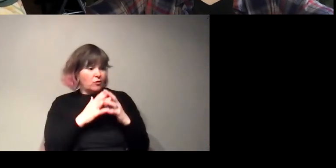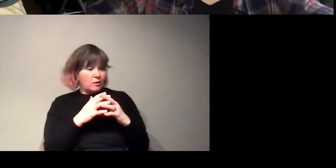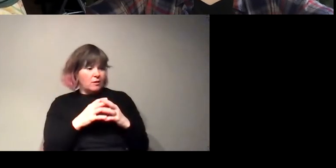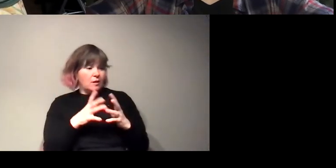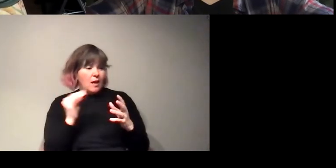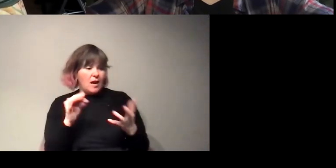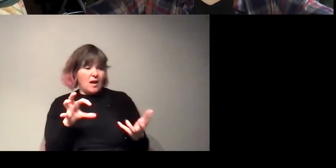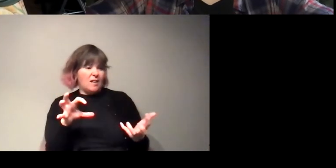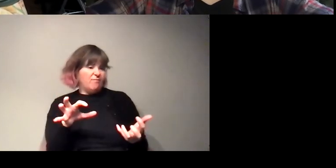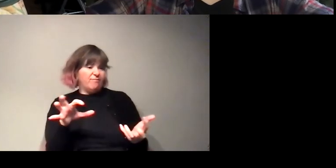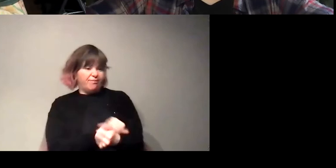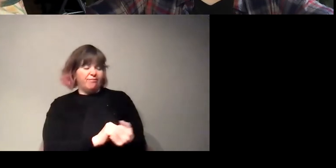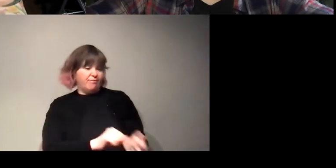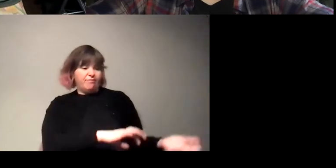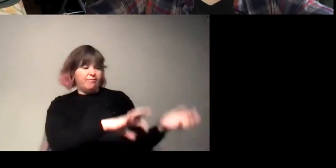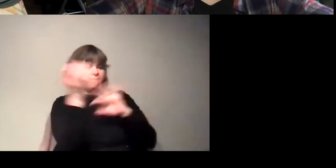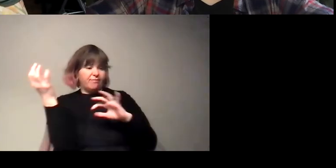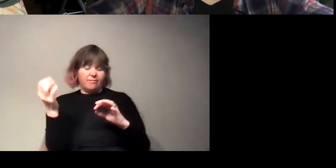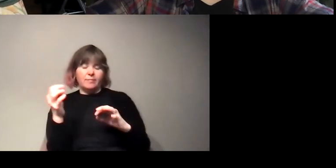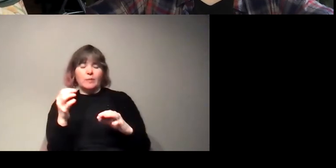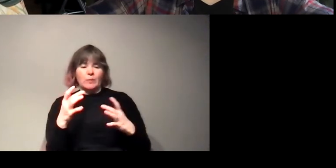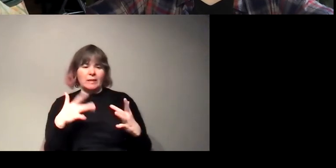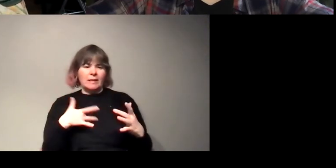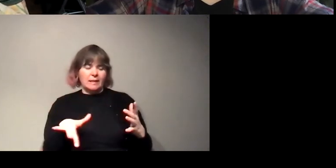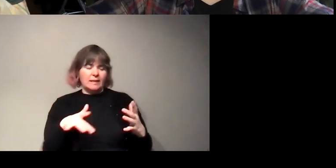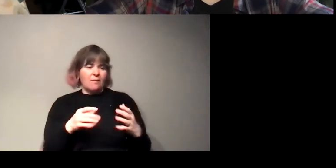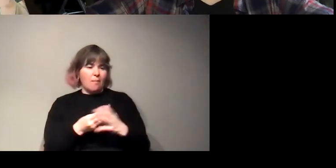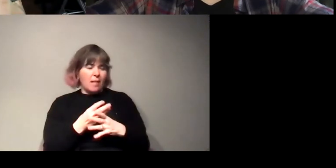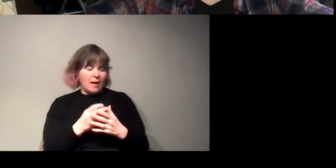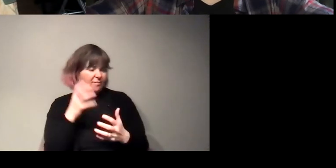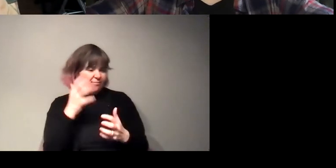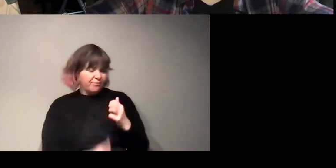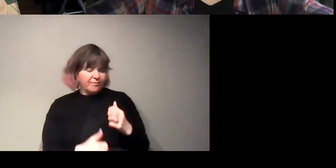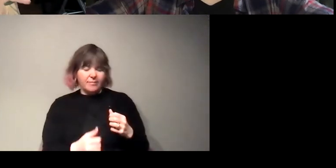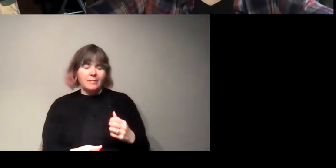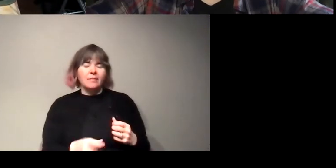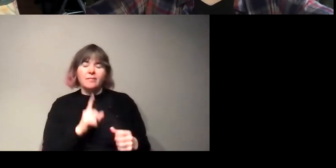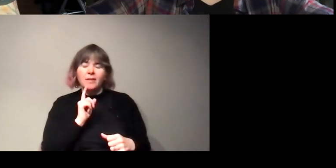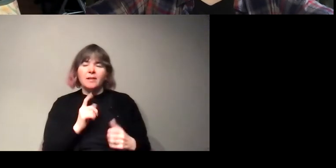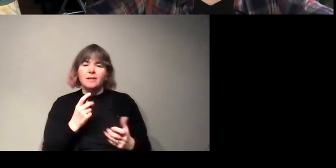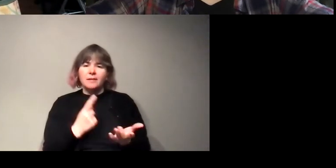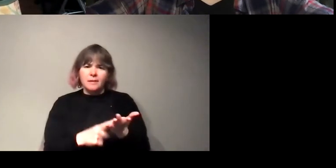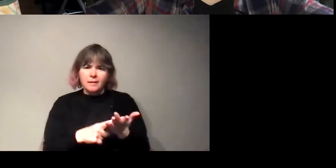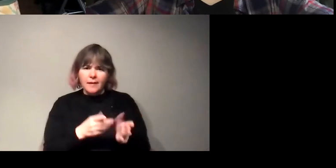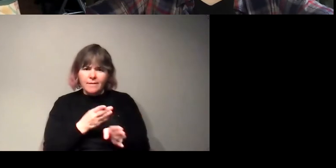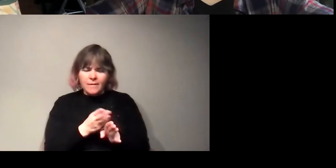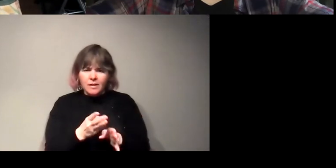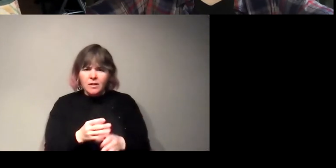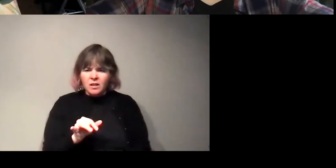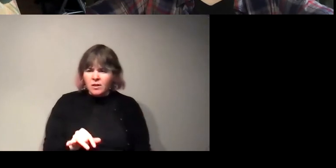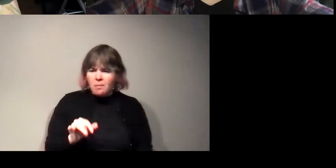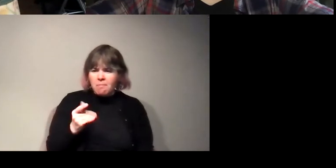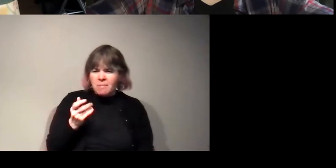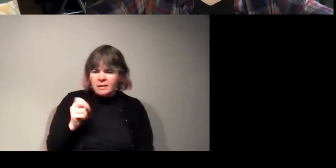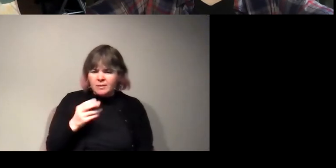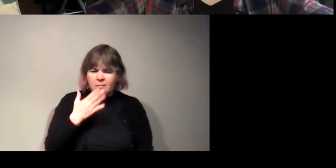shop. Like a lot of sensitive plants were just totally wrecked. And so there's this whole discussion within the field being like, oh, bison are